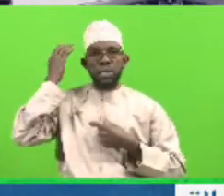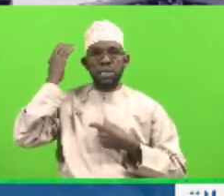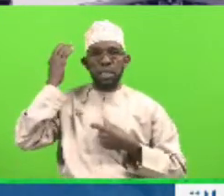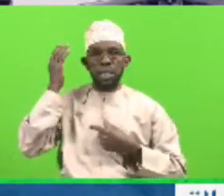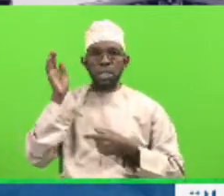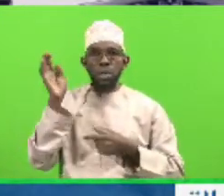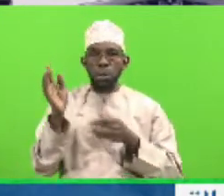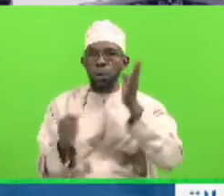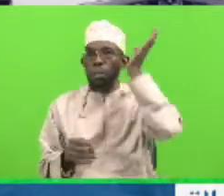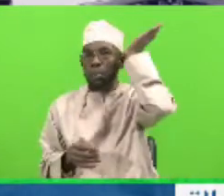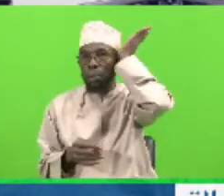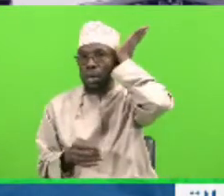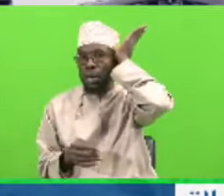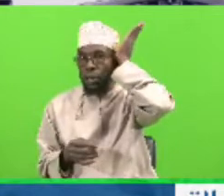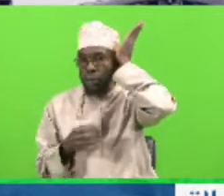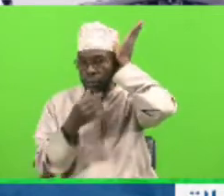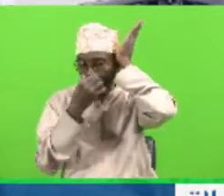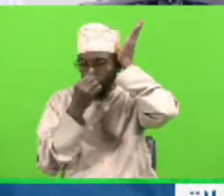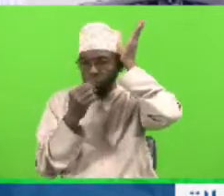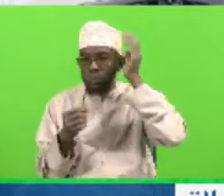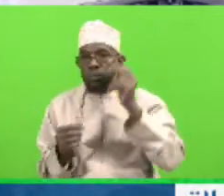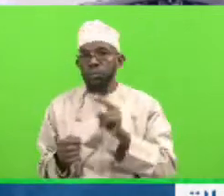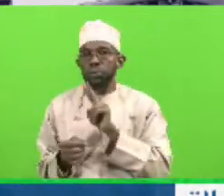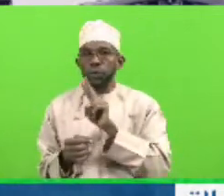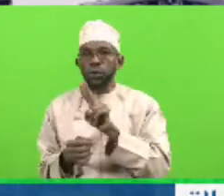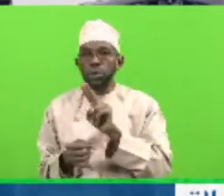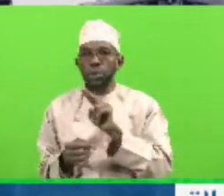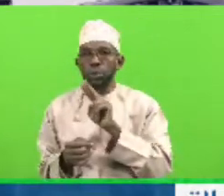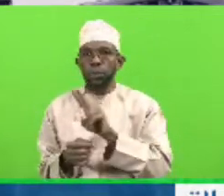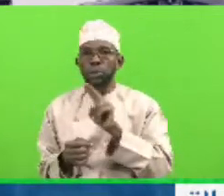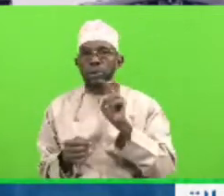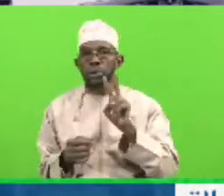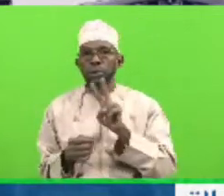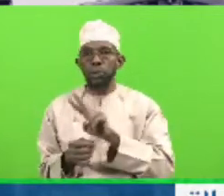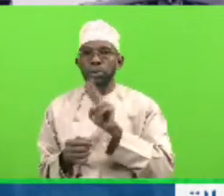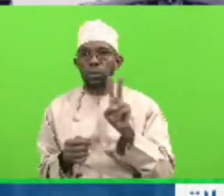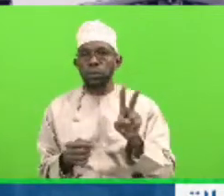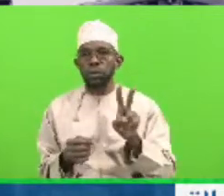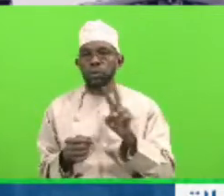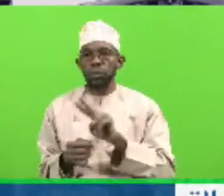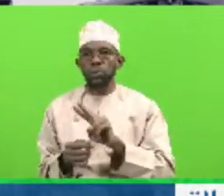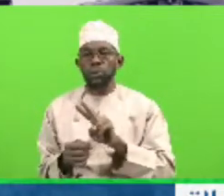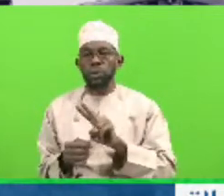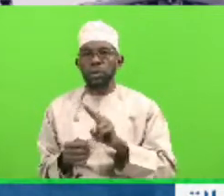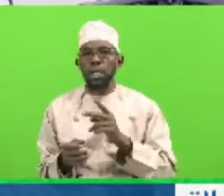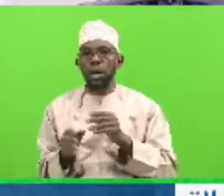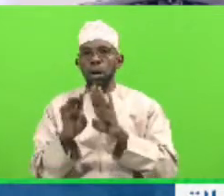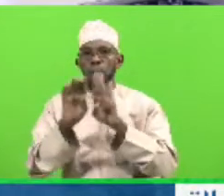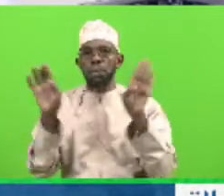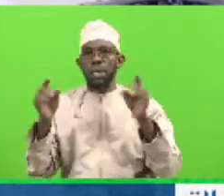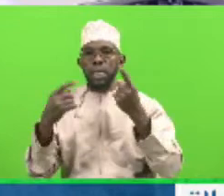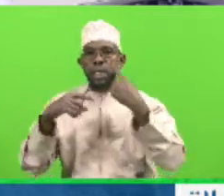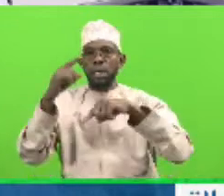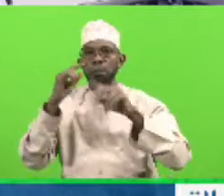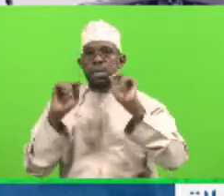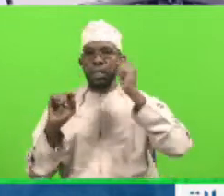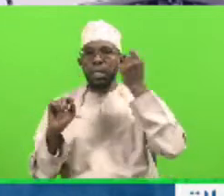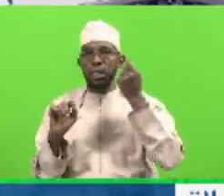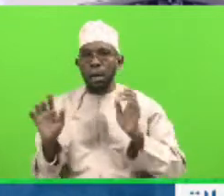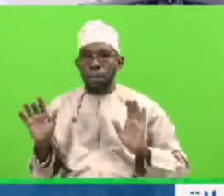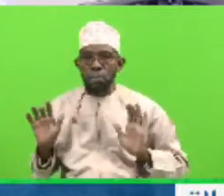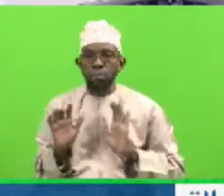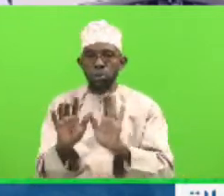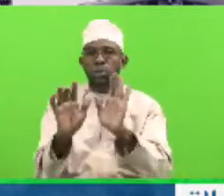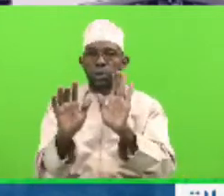Barack Obama, in 2015, when he openly came to Kenya and